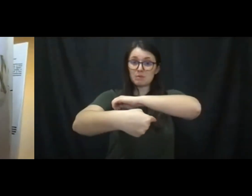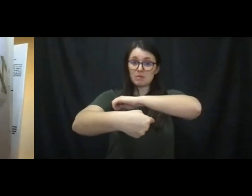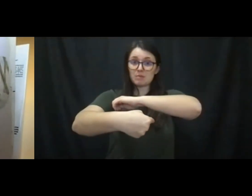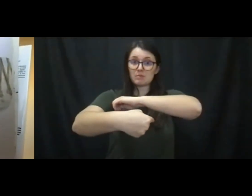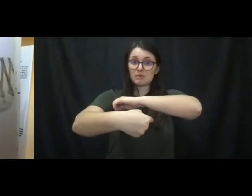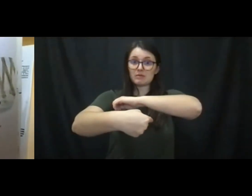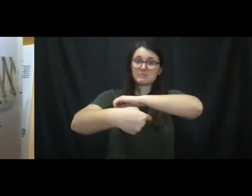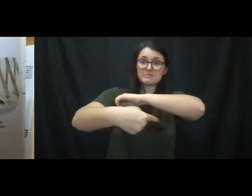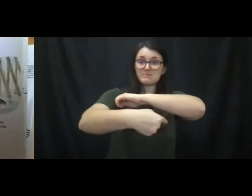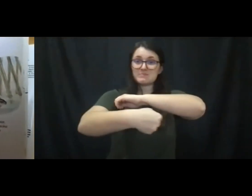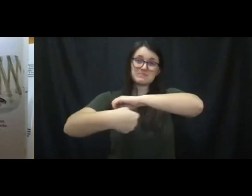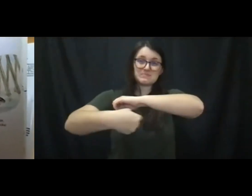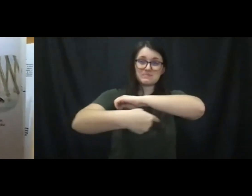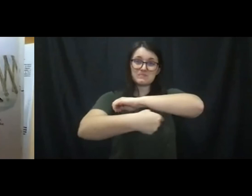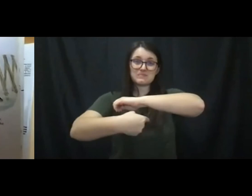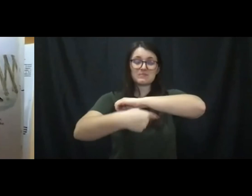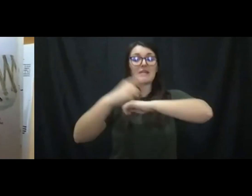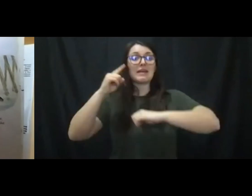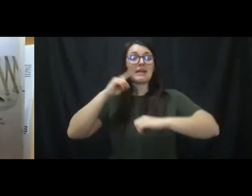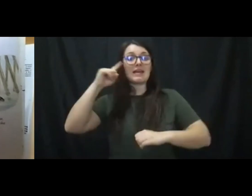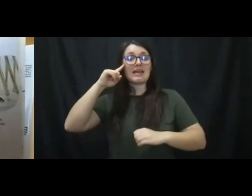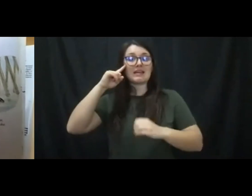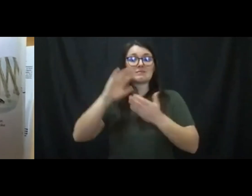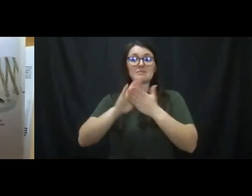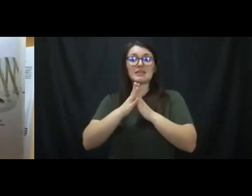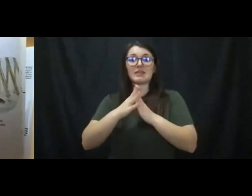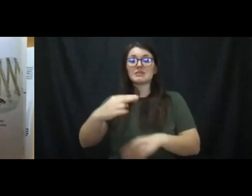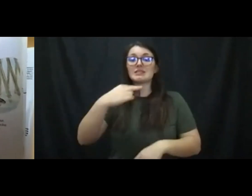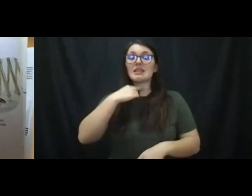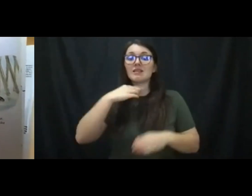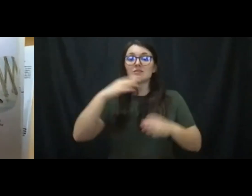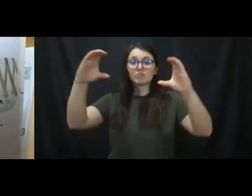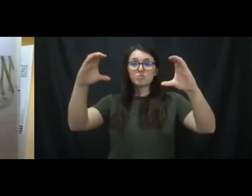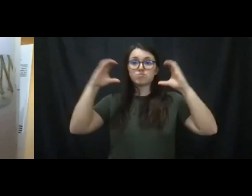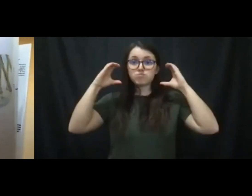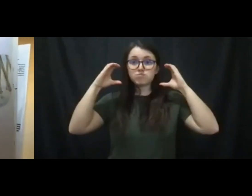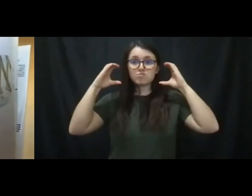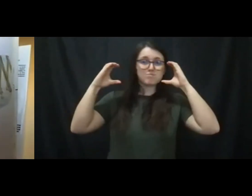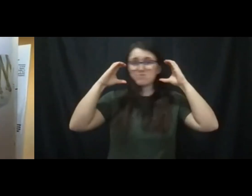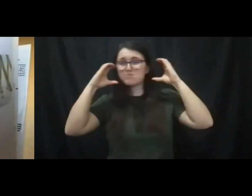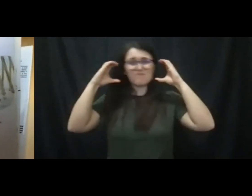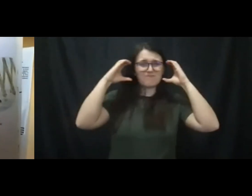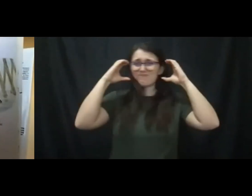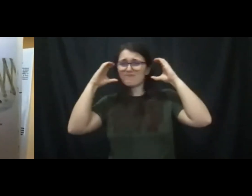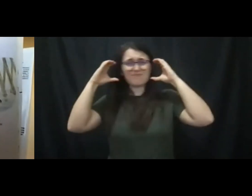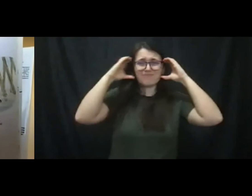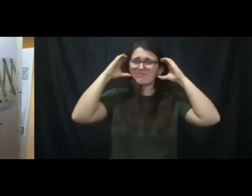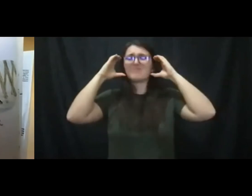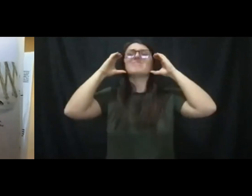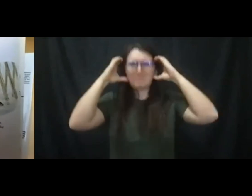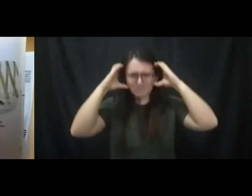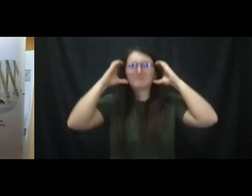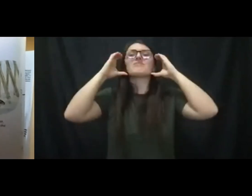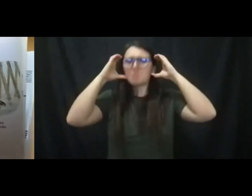as he tried to swim under it, his head became lodged between the pilings. He frantically bobbed his head up and down and